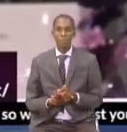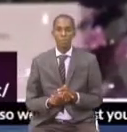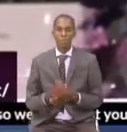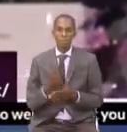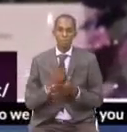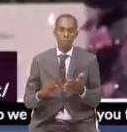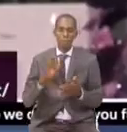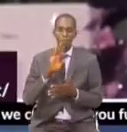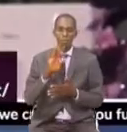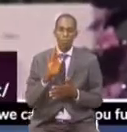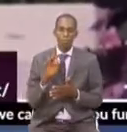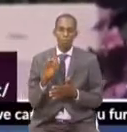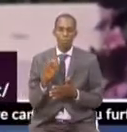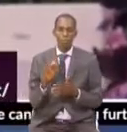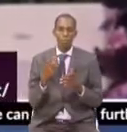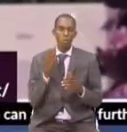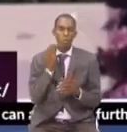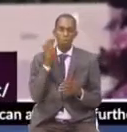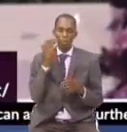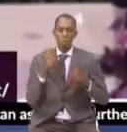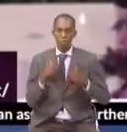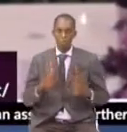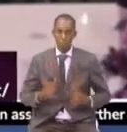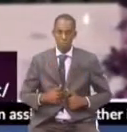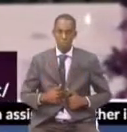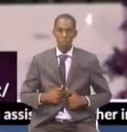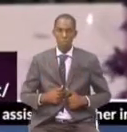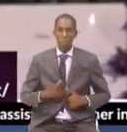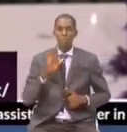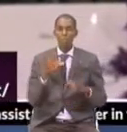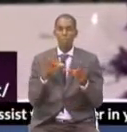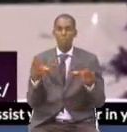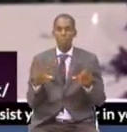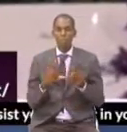their house address, the local government where they come from.